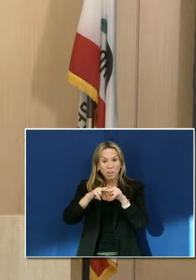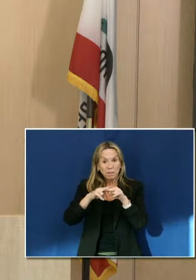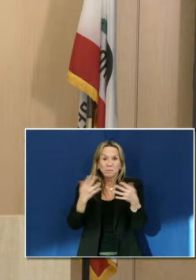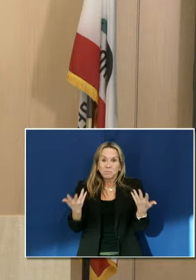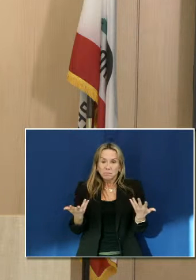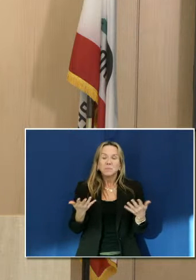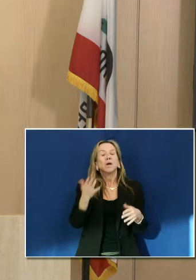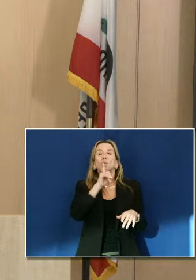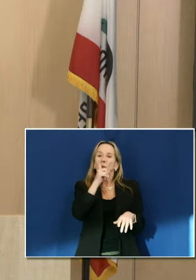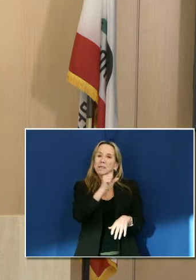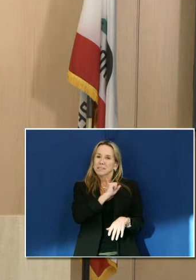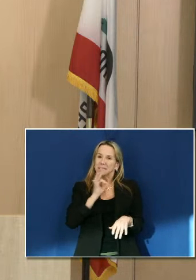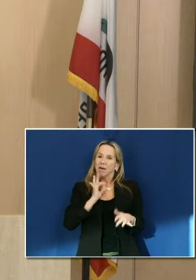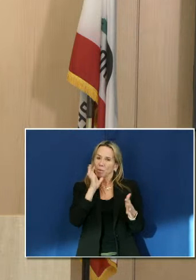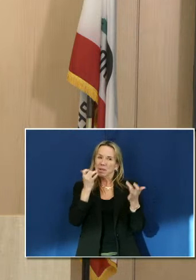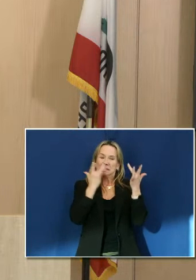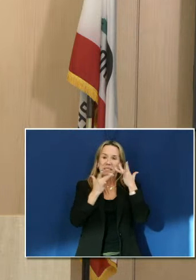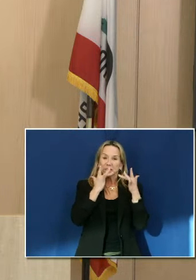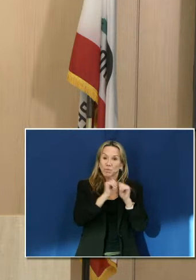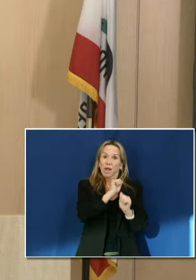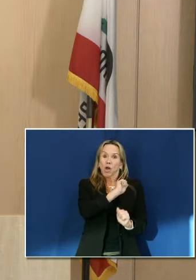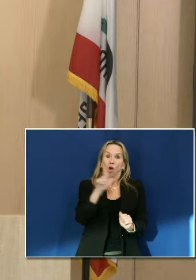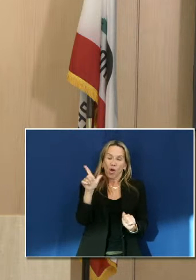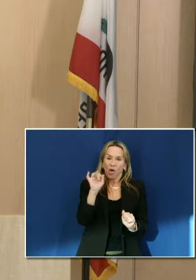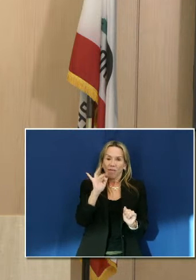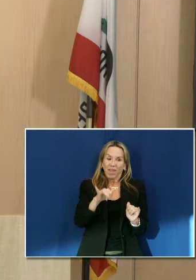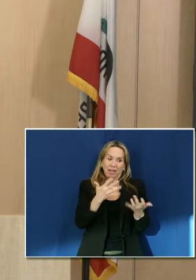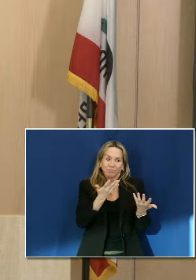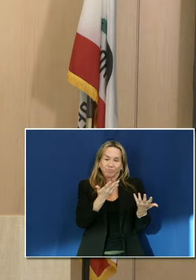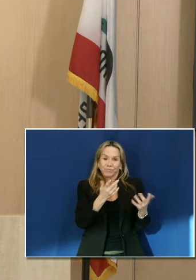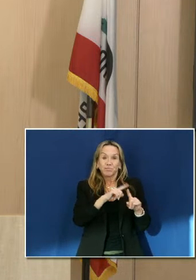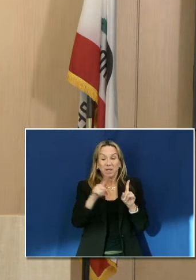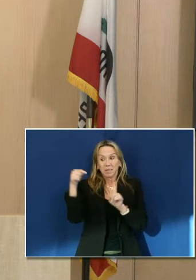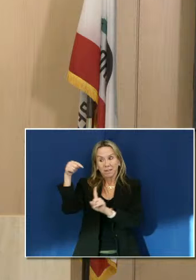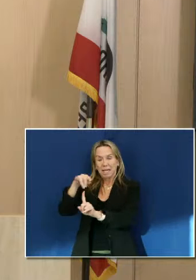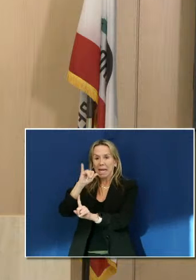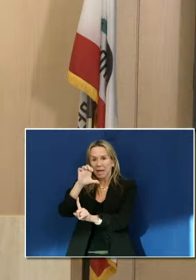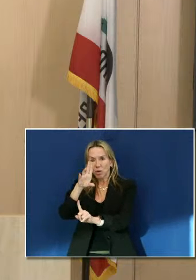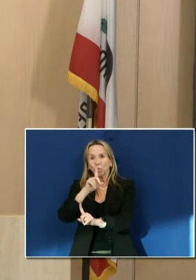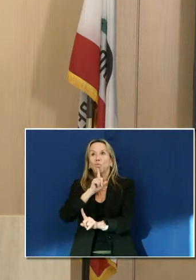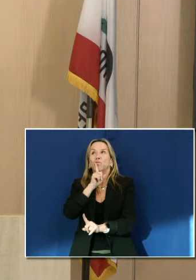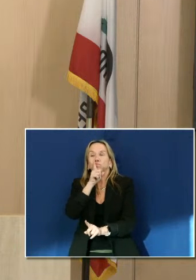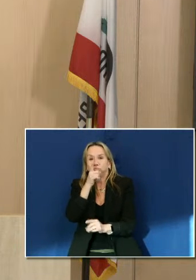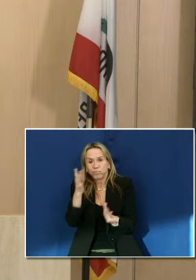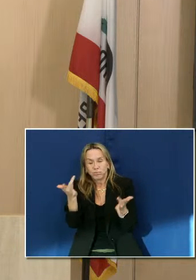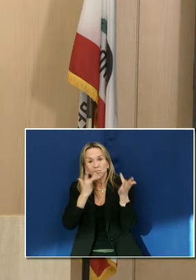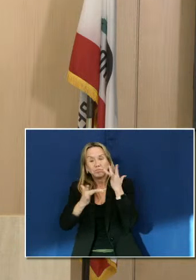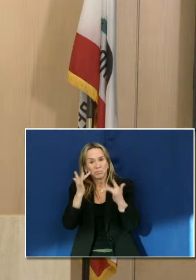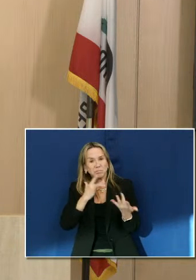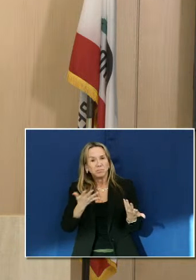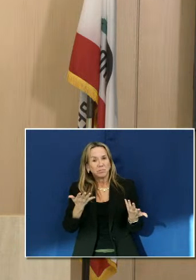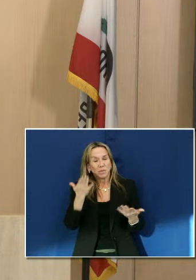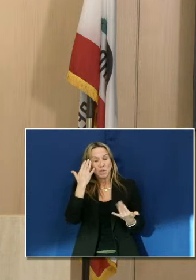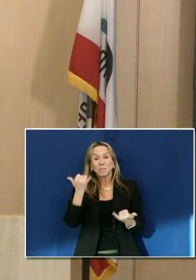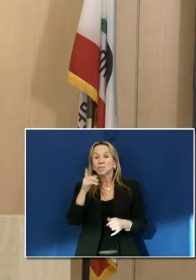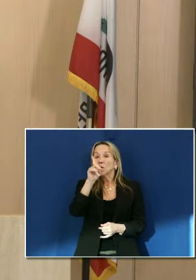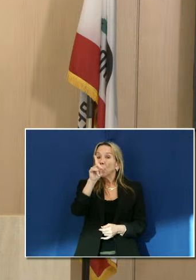our intensive care units. Putting that into perspective at Sharp Healthcare, we have 184